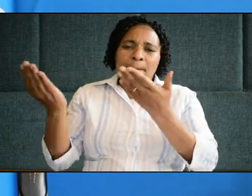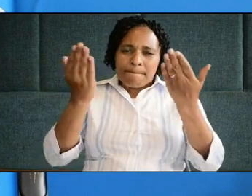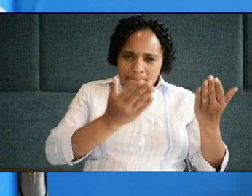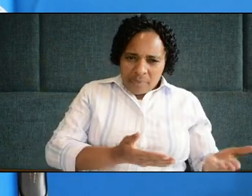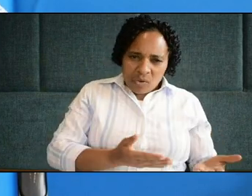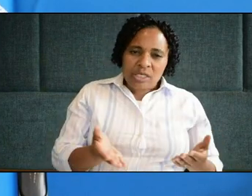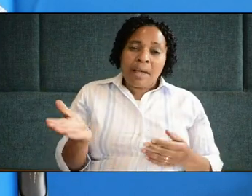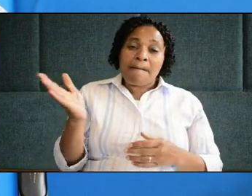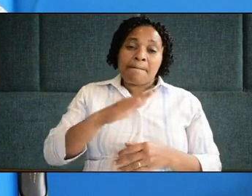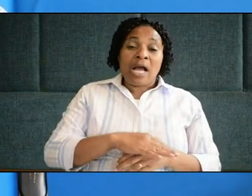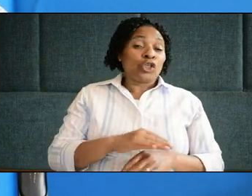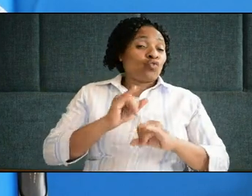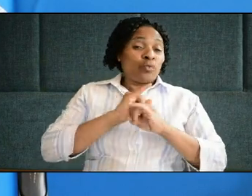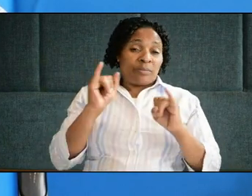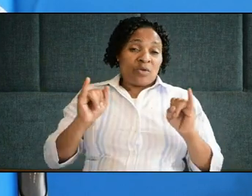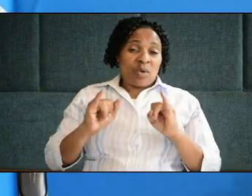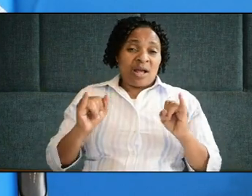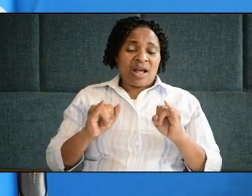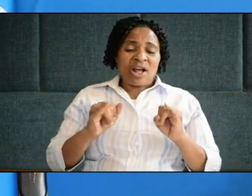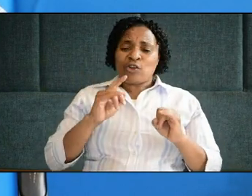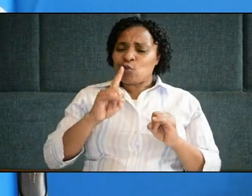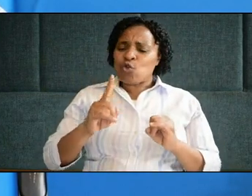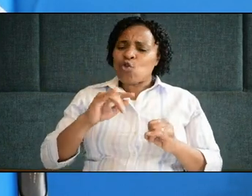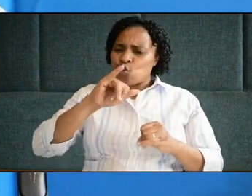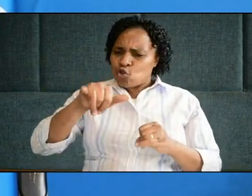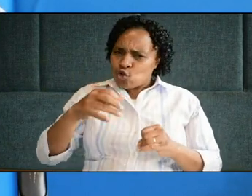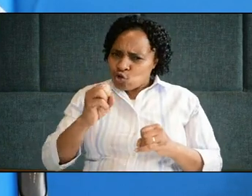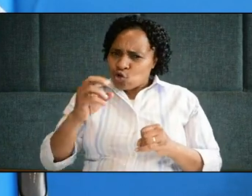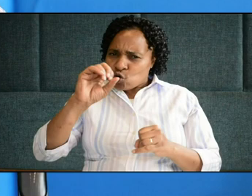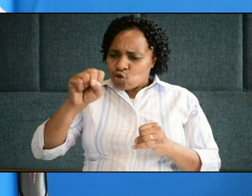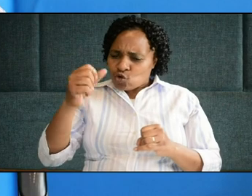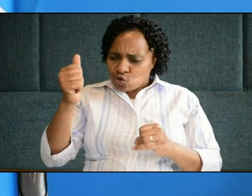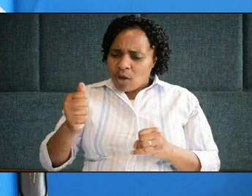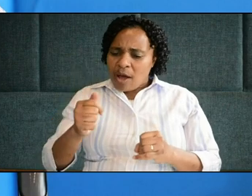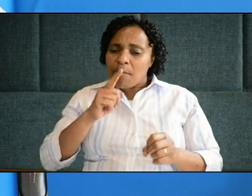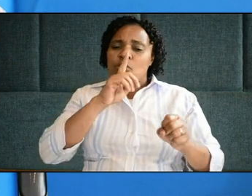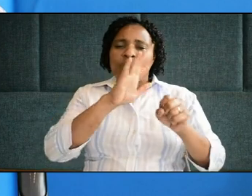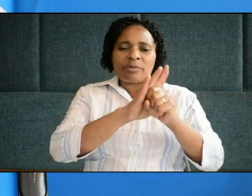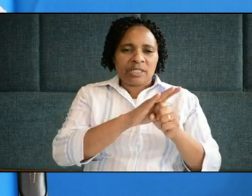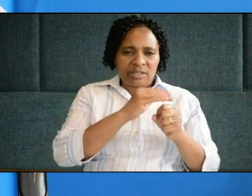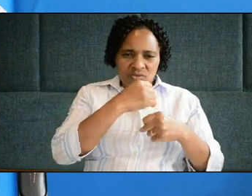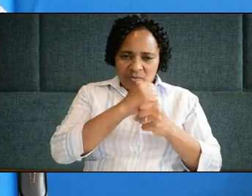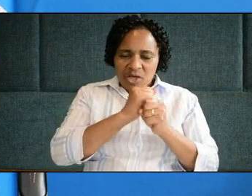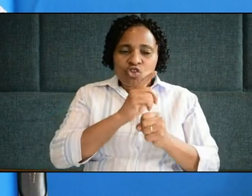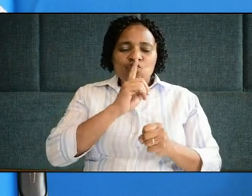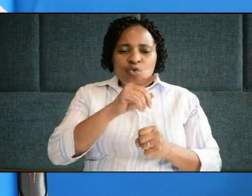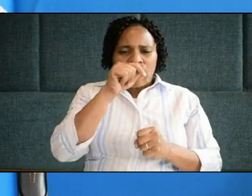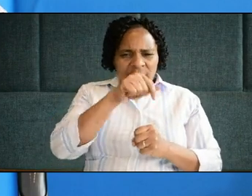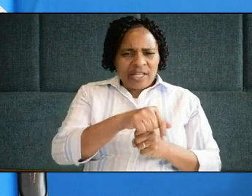purity. So Joshua makes them do a pledge just to make sure that